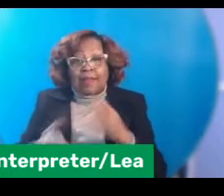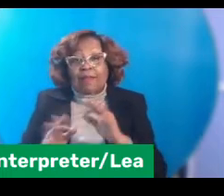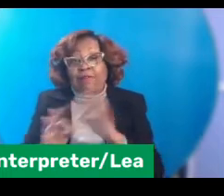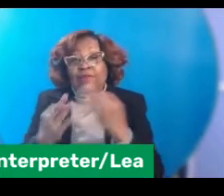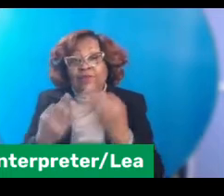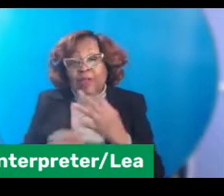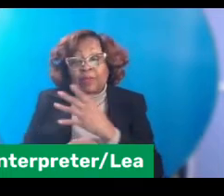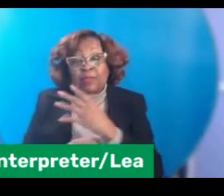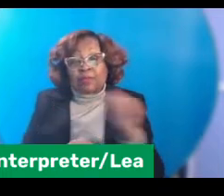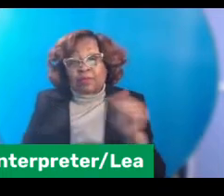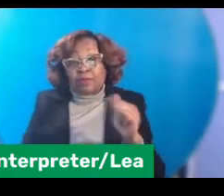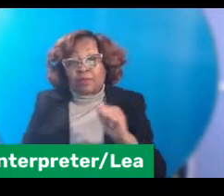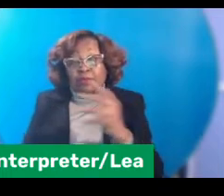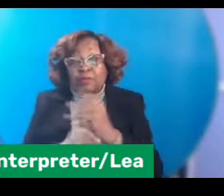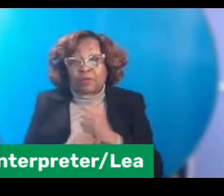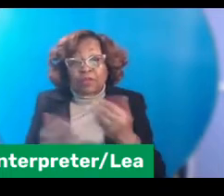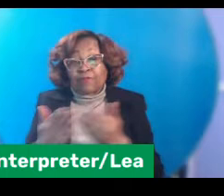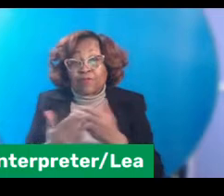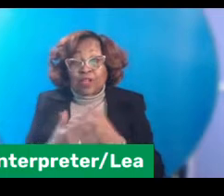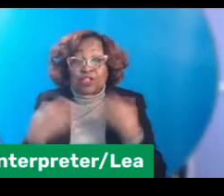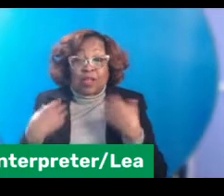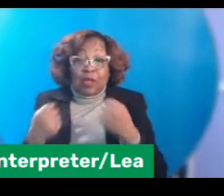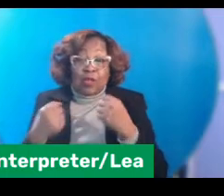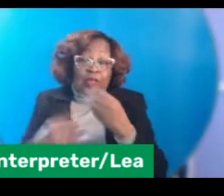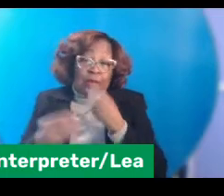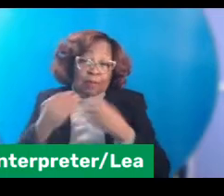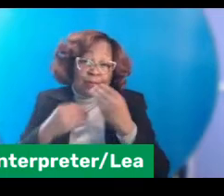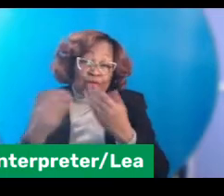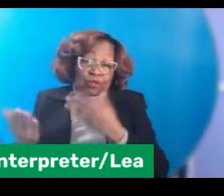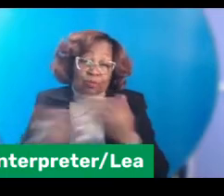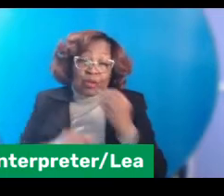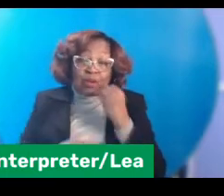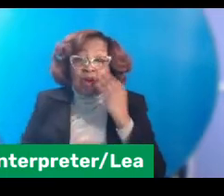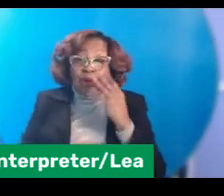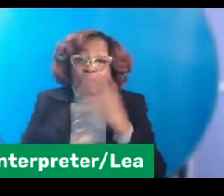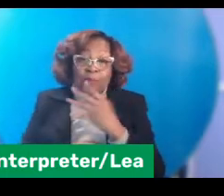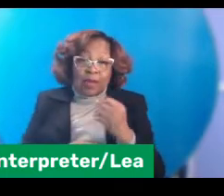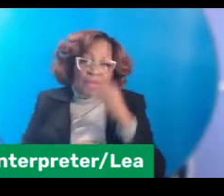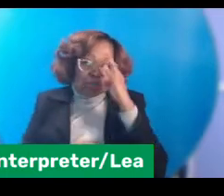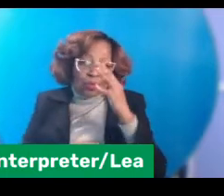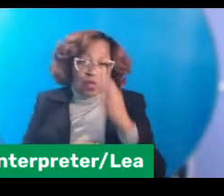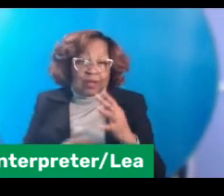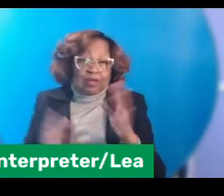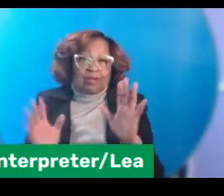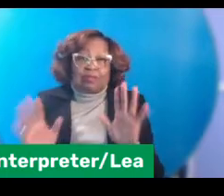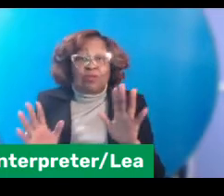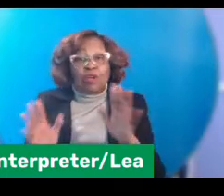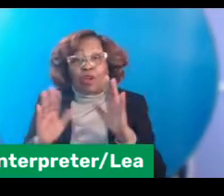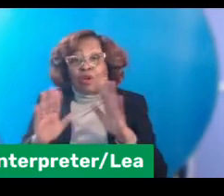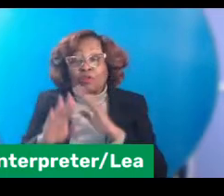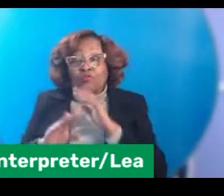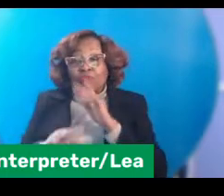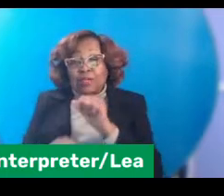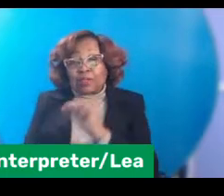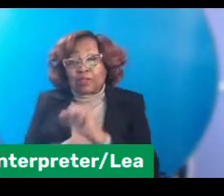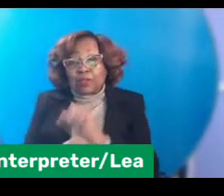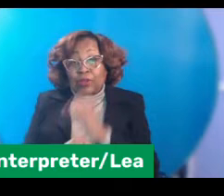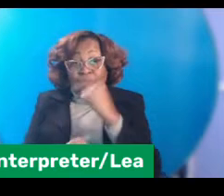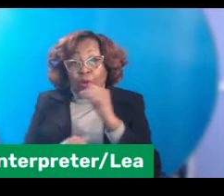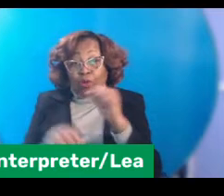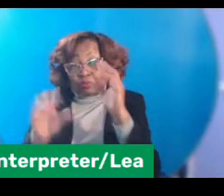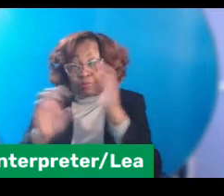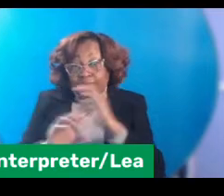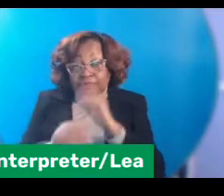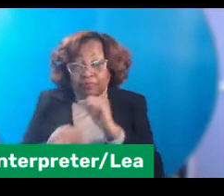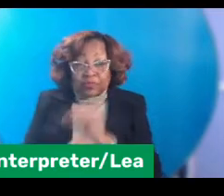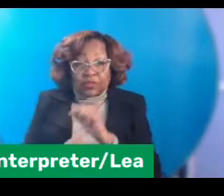in Austin to get fresh, healthy meals to take home. And then it created some great career opportunities for culinary job seekers as